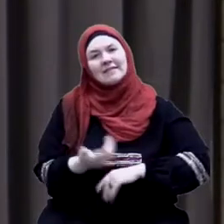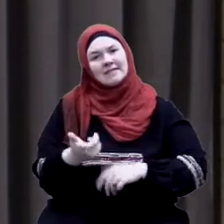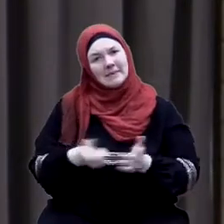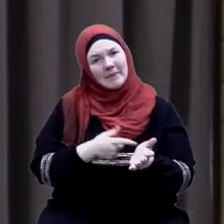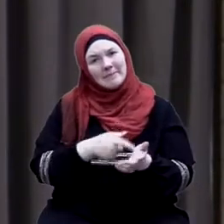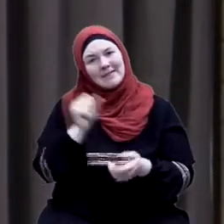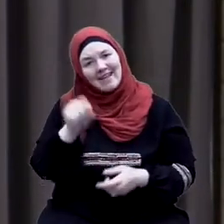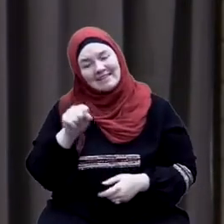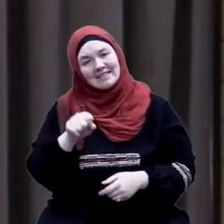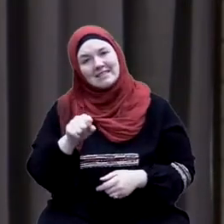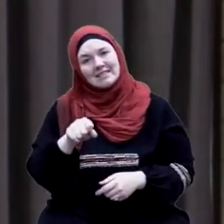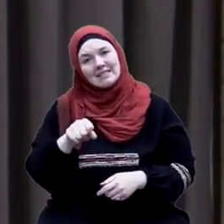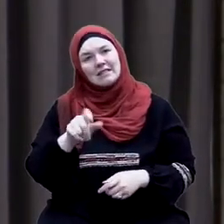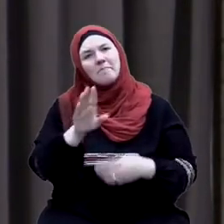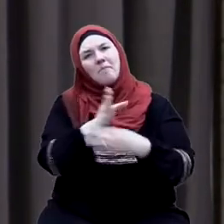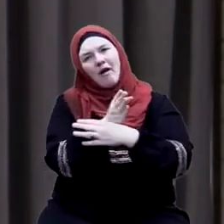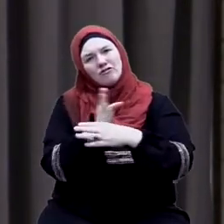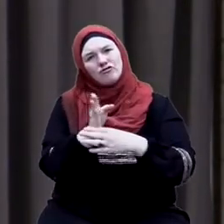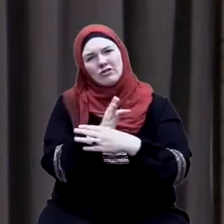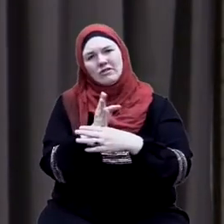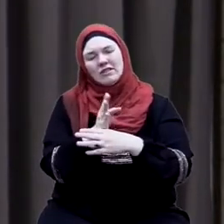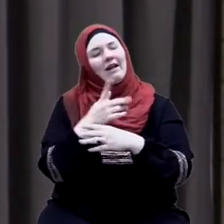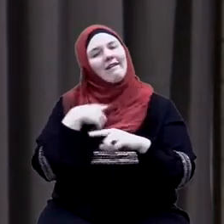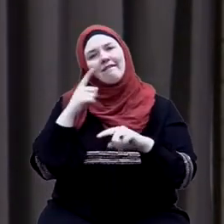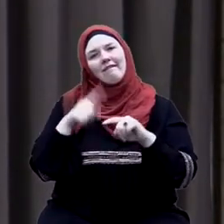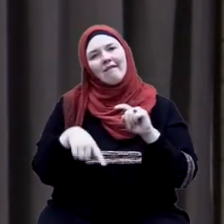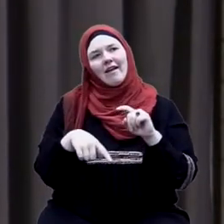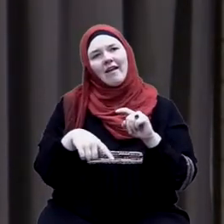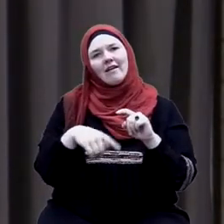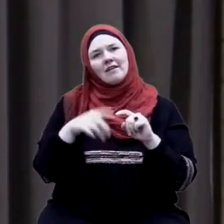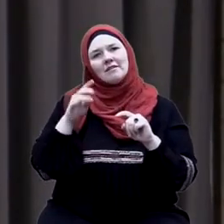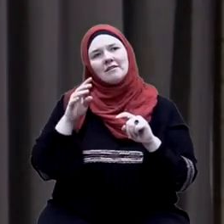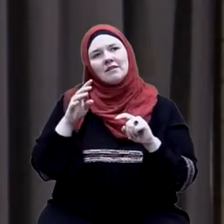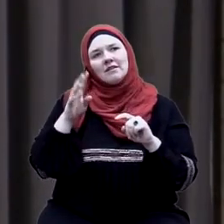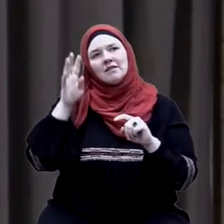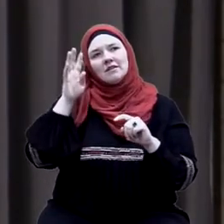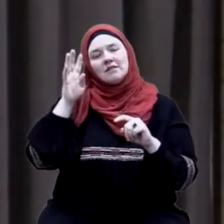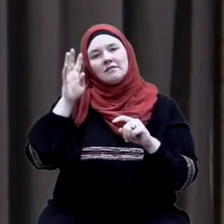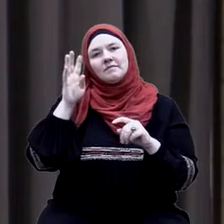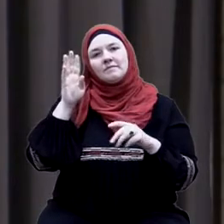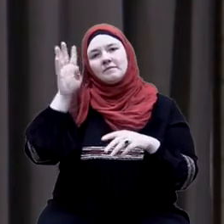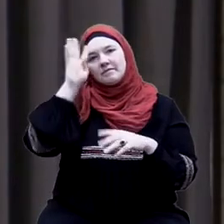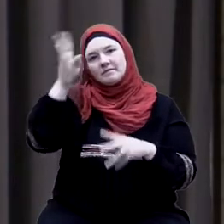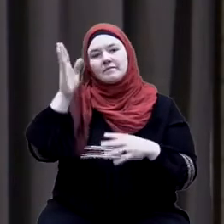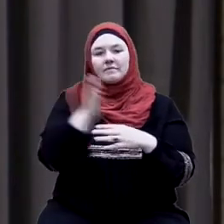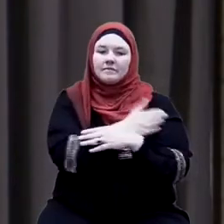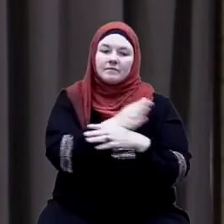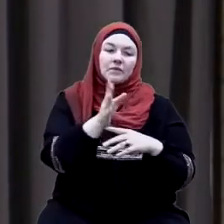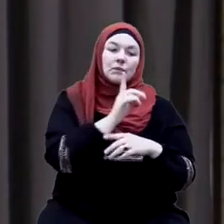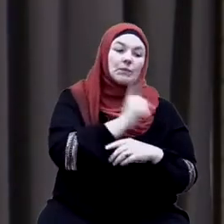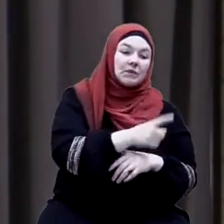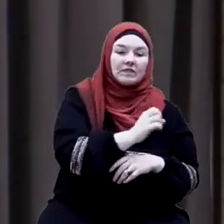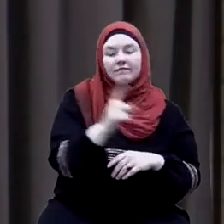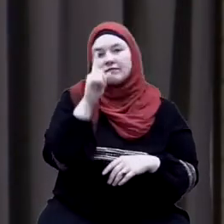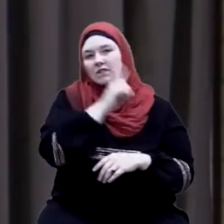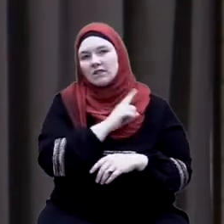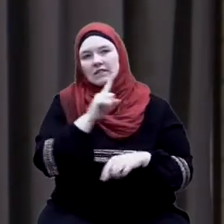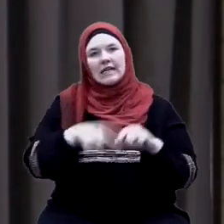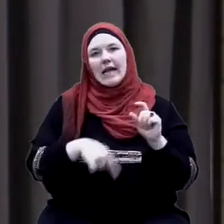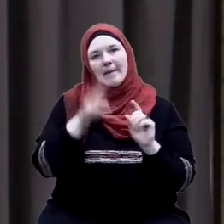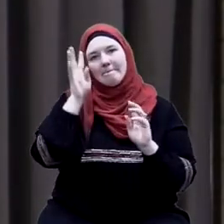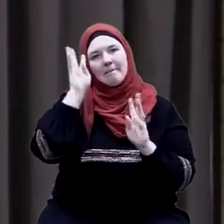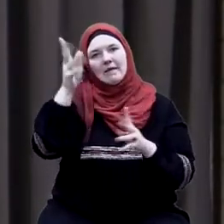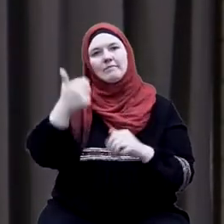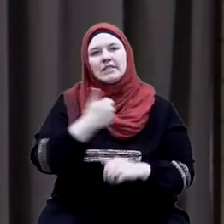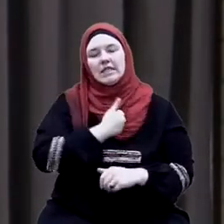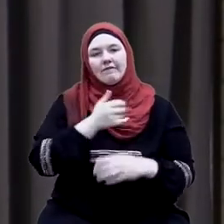not any line I invent for myself between truth and falsehood. That is not